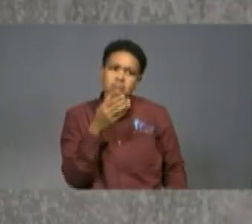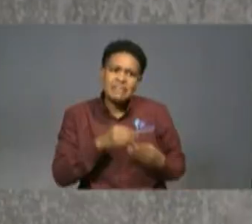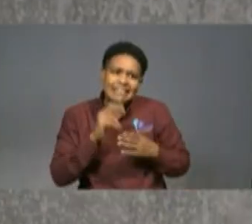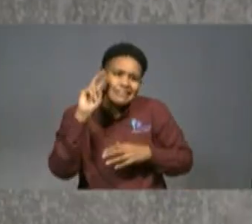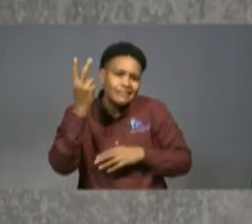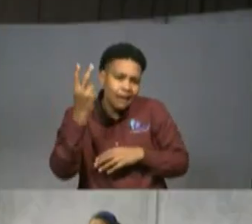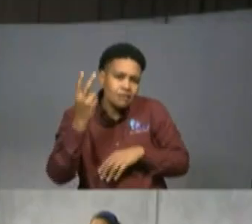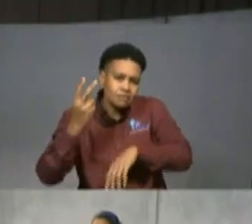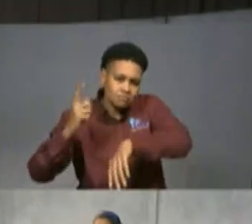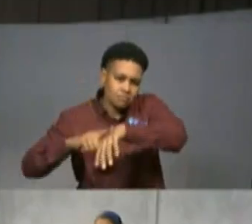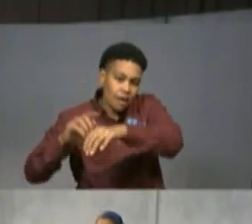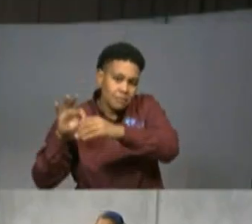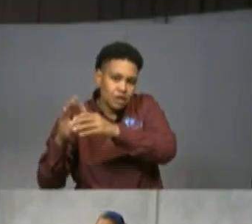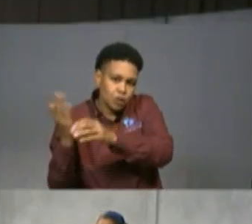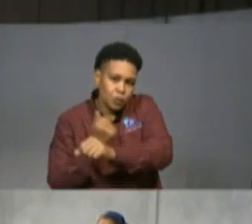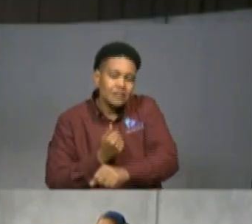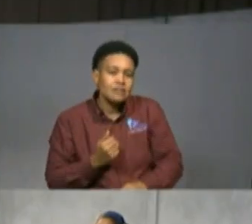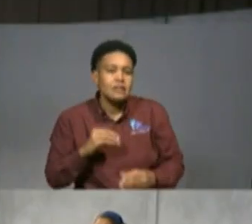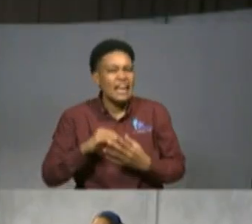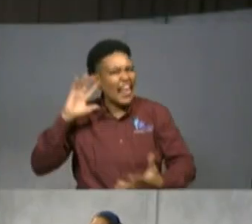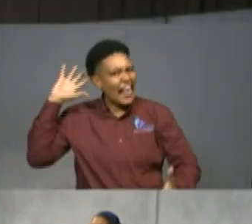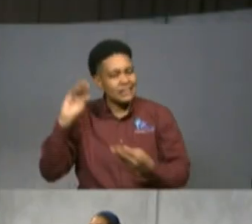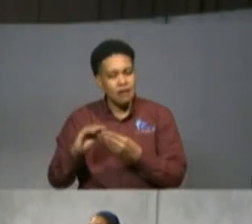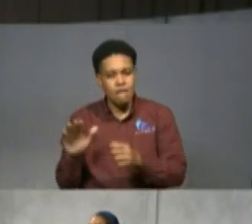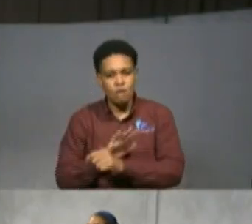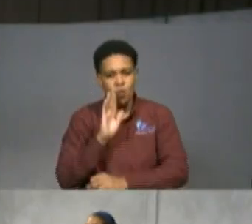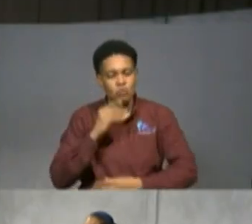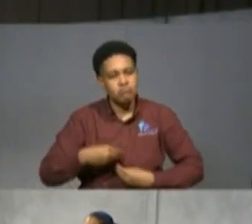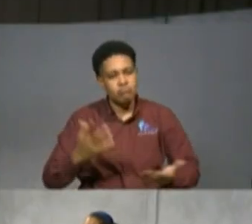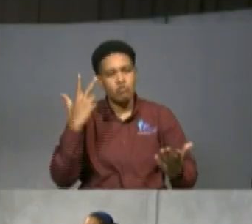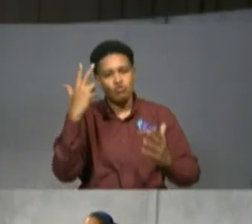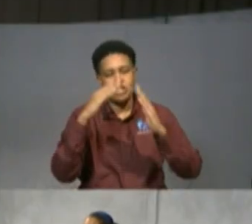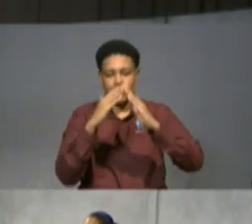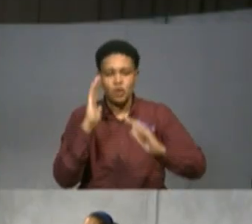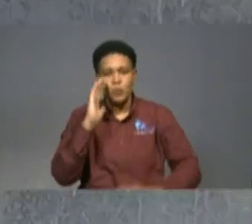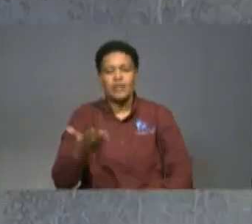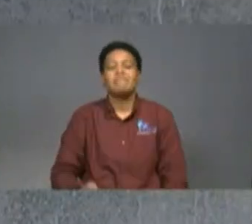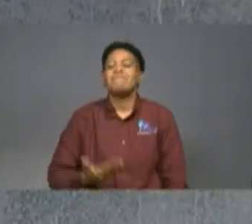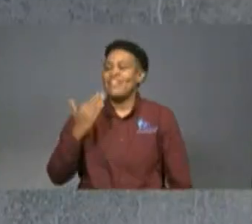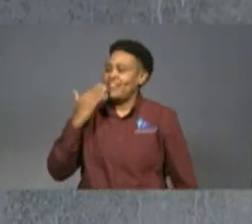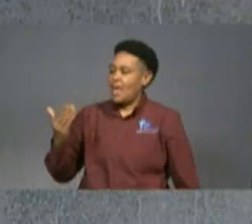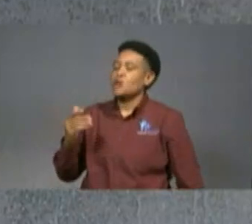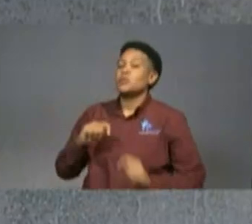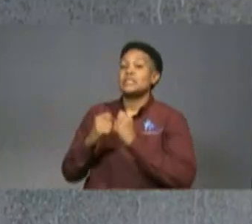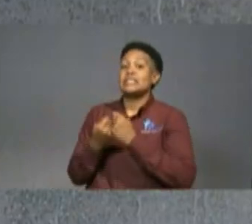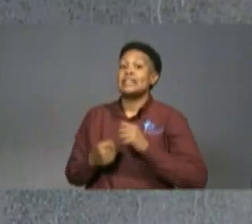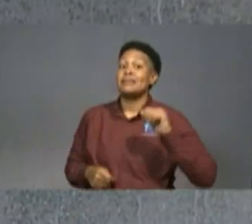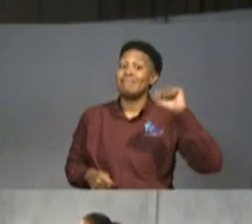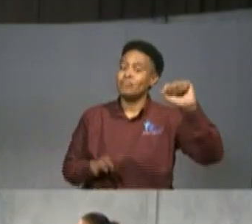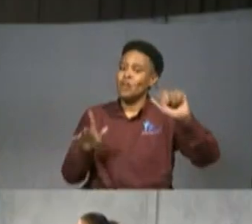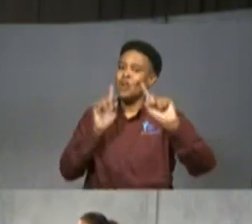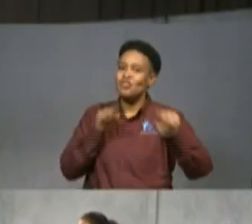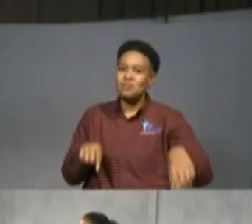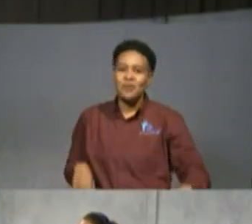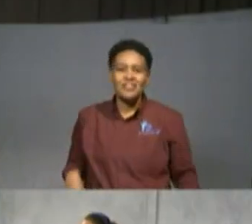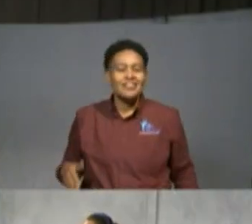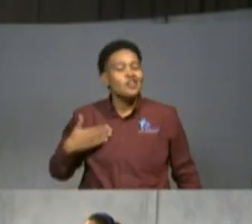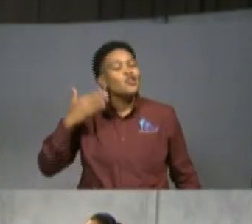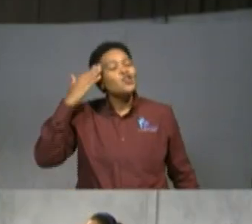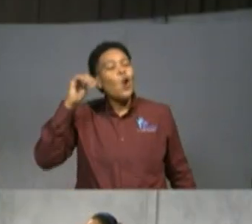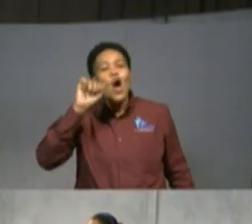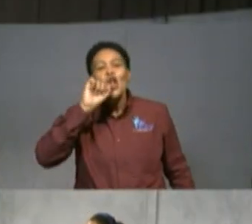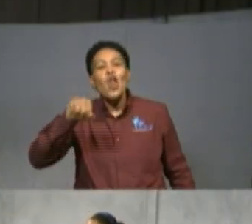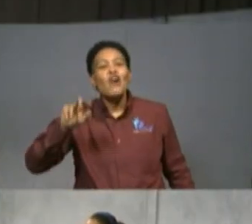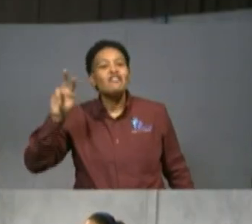2nd term, in its entirety. Thank you so much. Team PNP, your rebuttal. You know what I love about the JLP is just